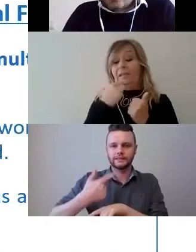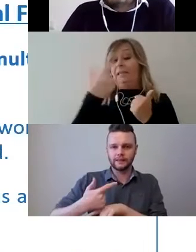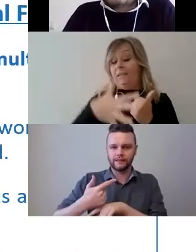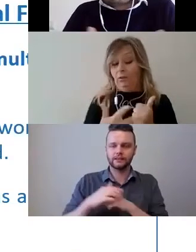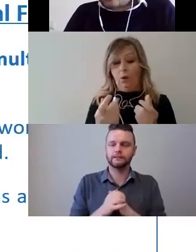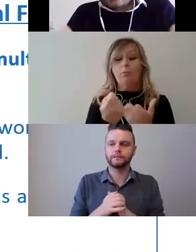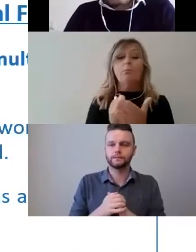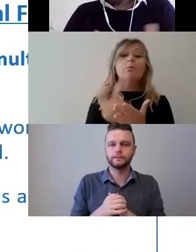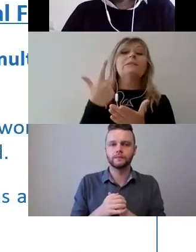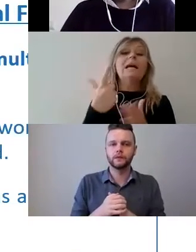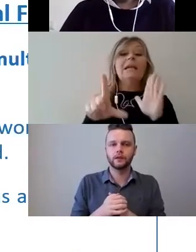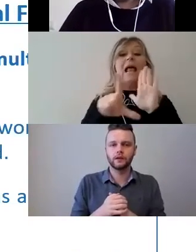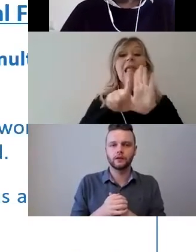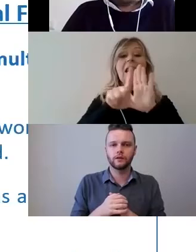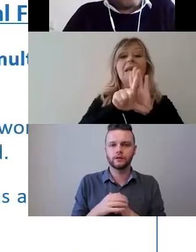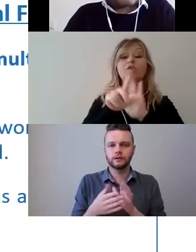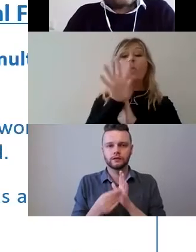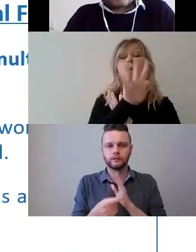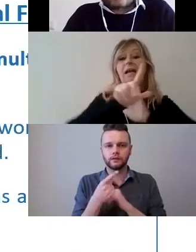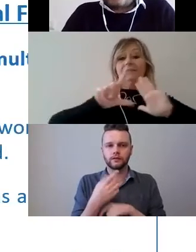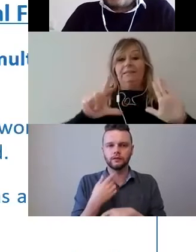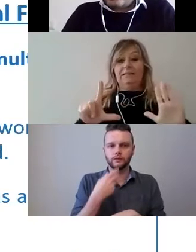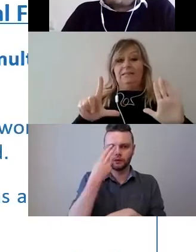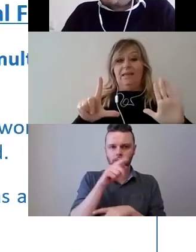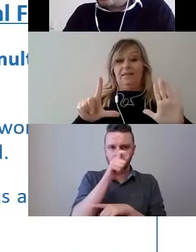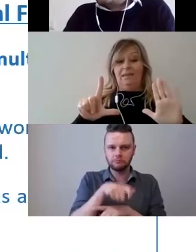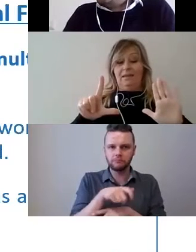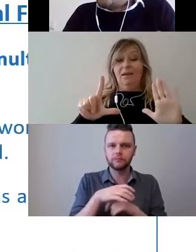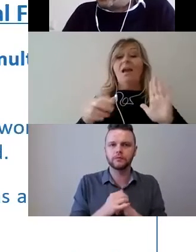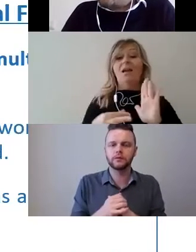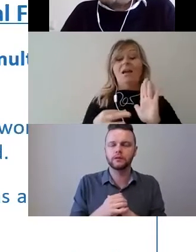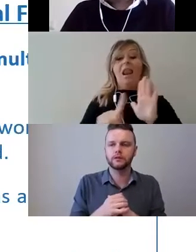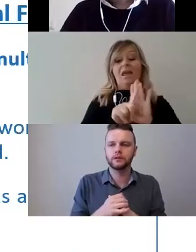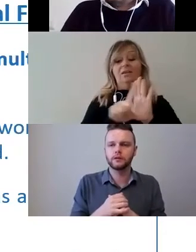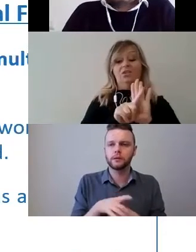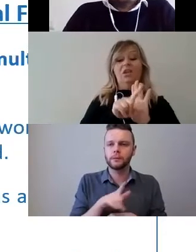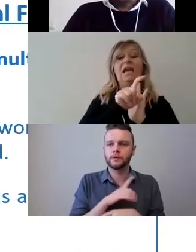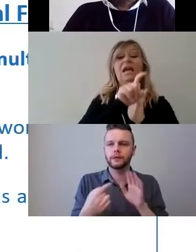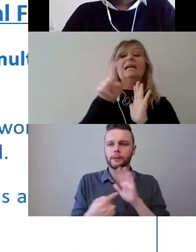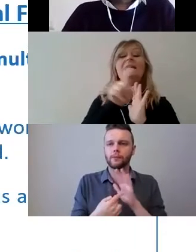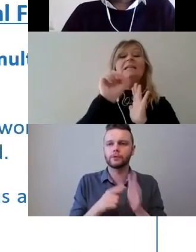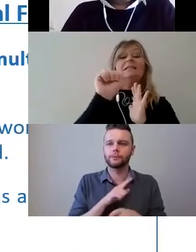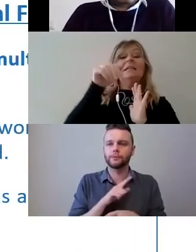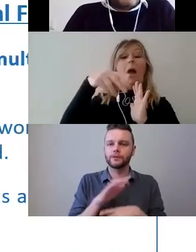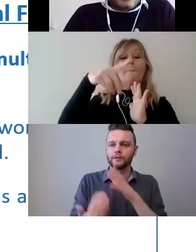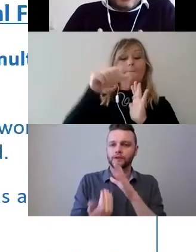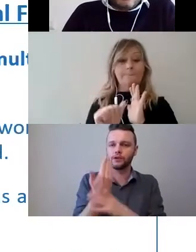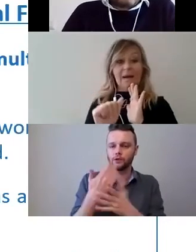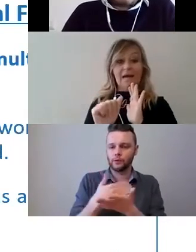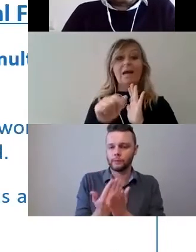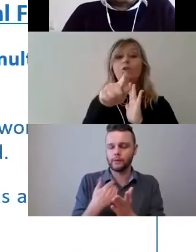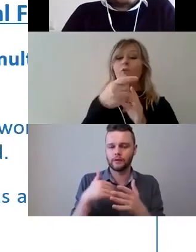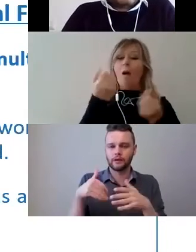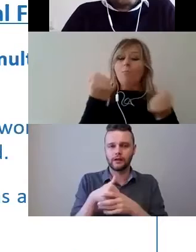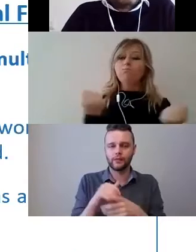is so-called the Zampa law. Zampa is the name of the person who wrote the law. It's very important because it brings new elements in the